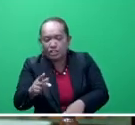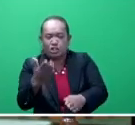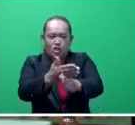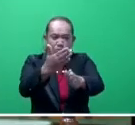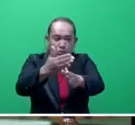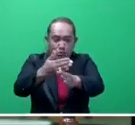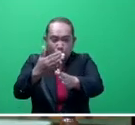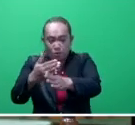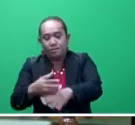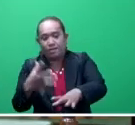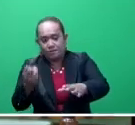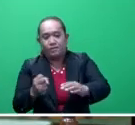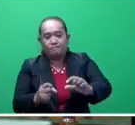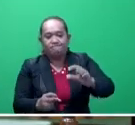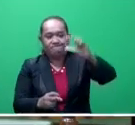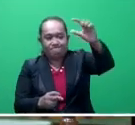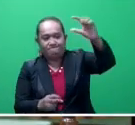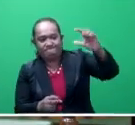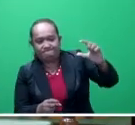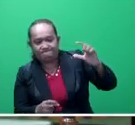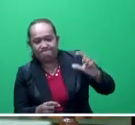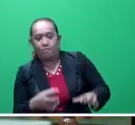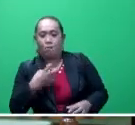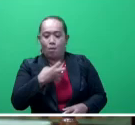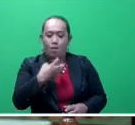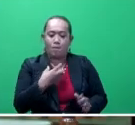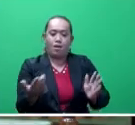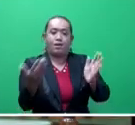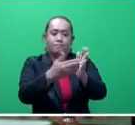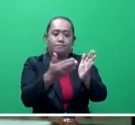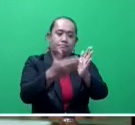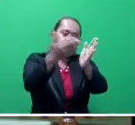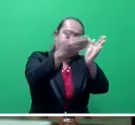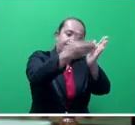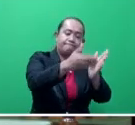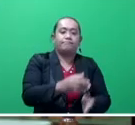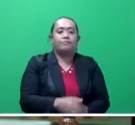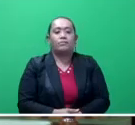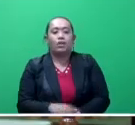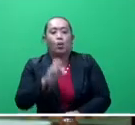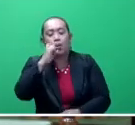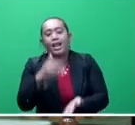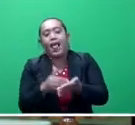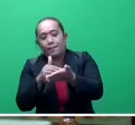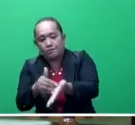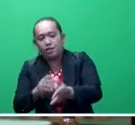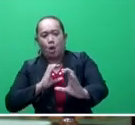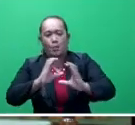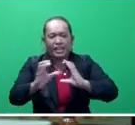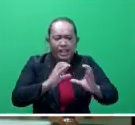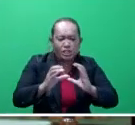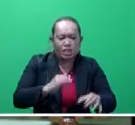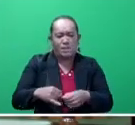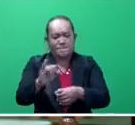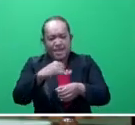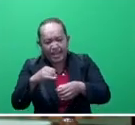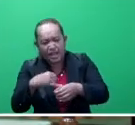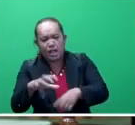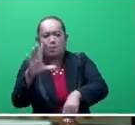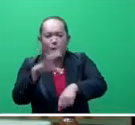for, as mentioned earlier on, Mr. Speaker, sir, Ministries of Health and Medical Services, Communications, as well as the police